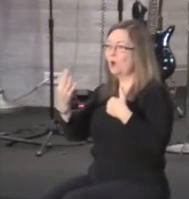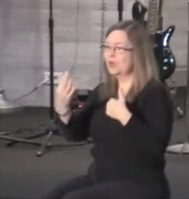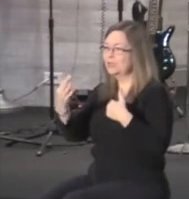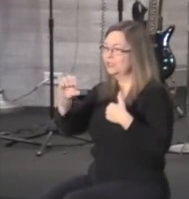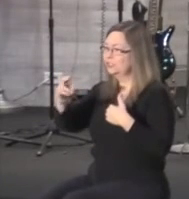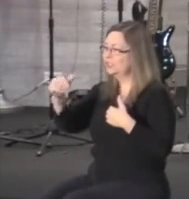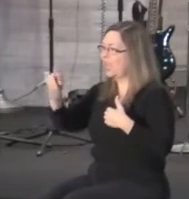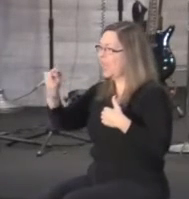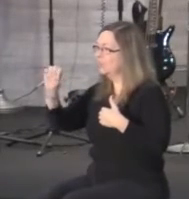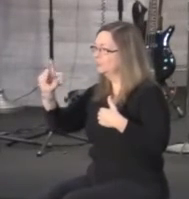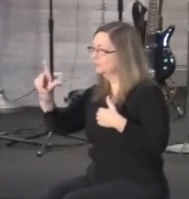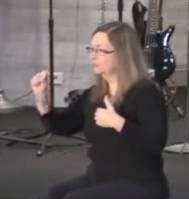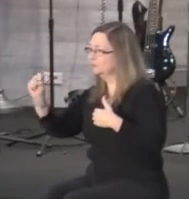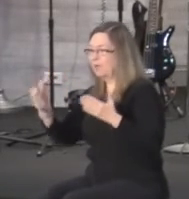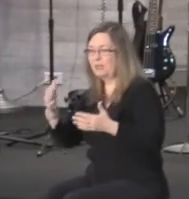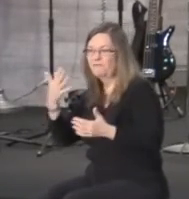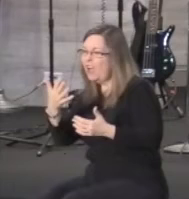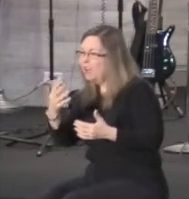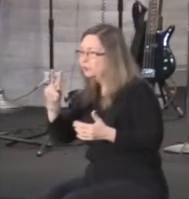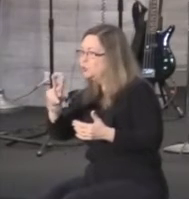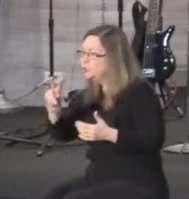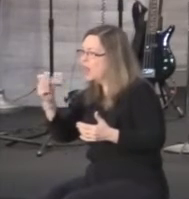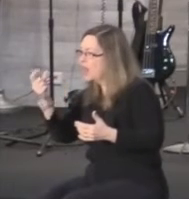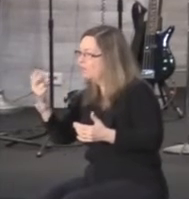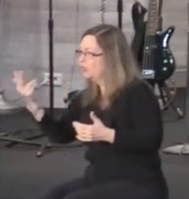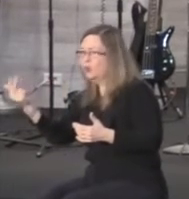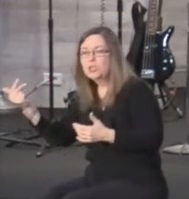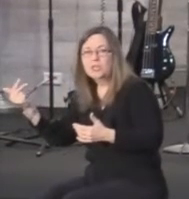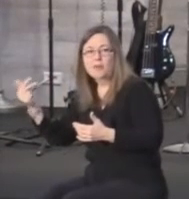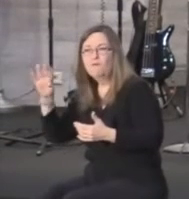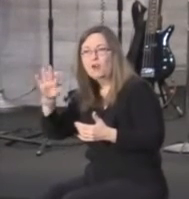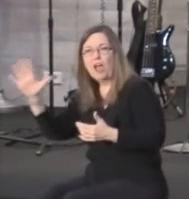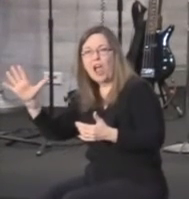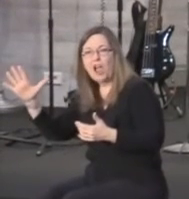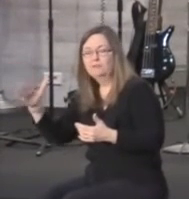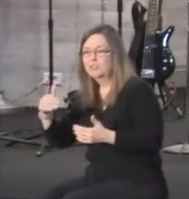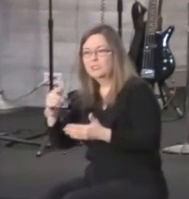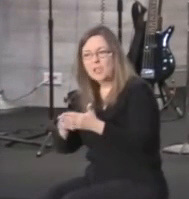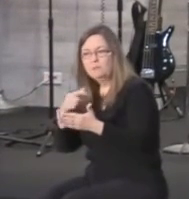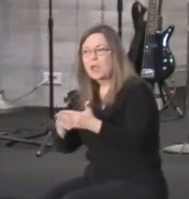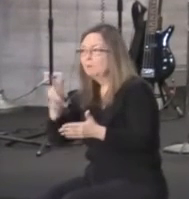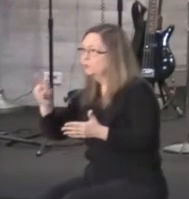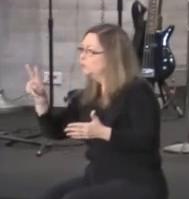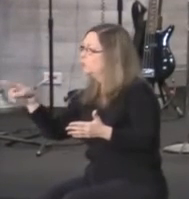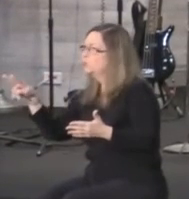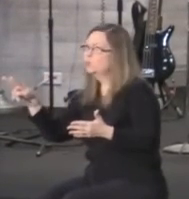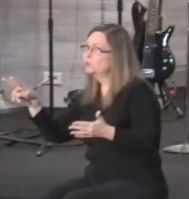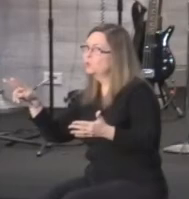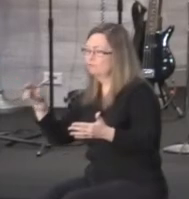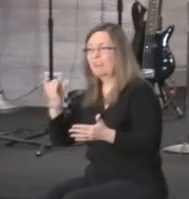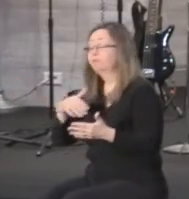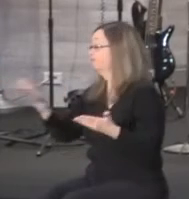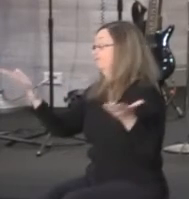five. 2, 11, 13, 45, and sometimes 22.